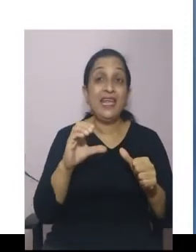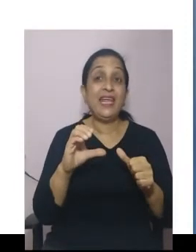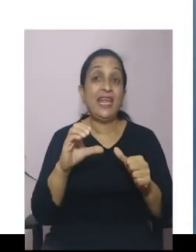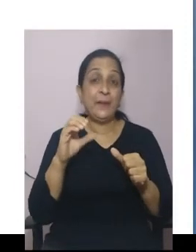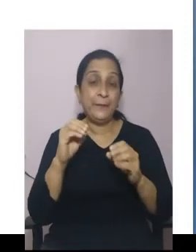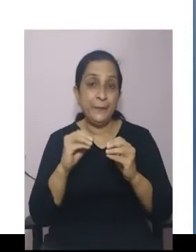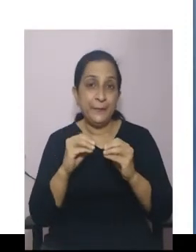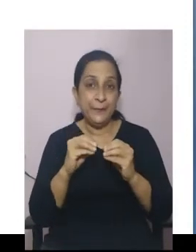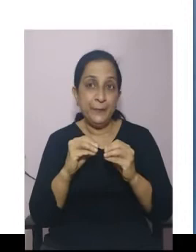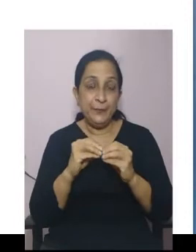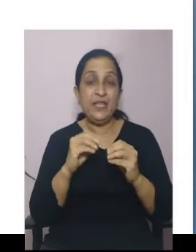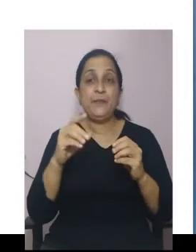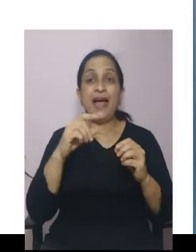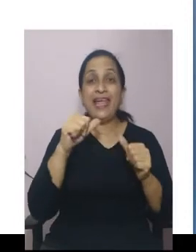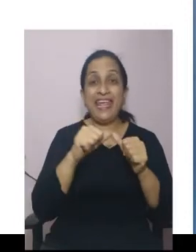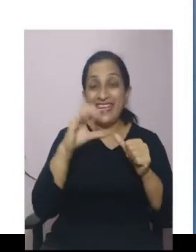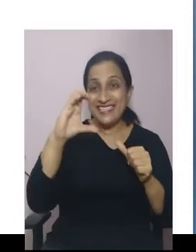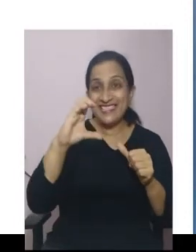AC is